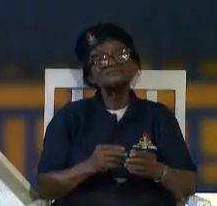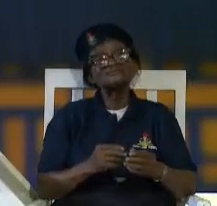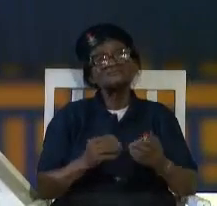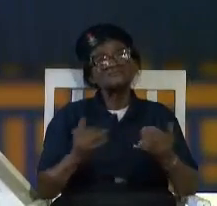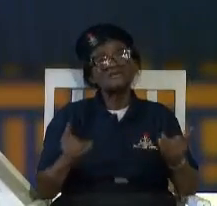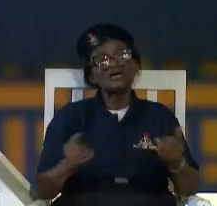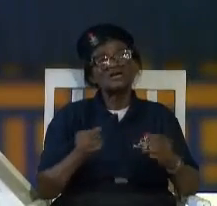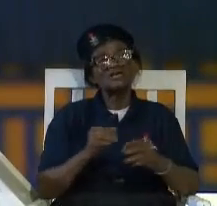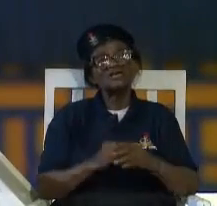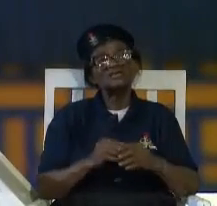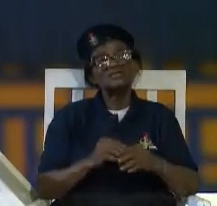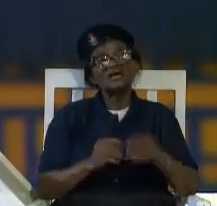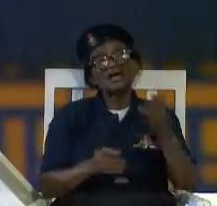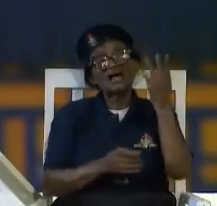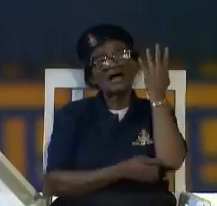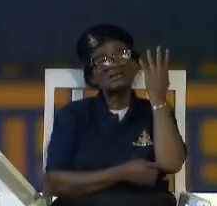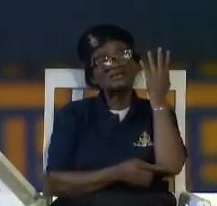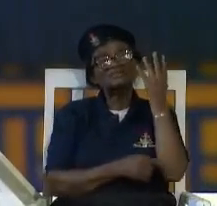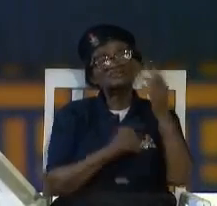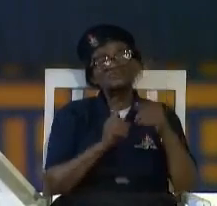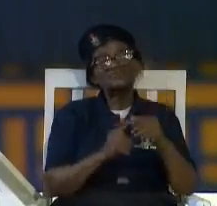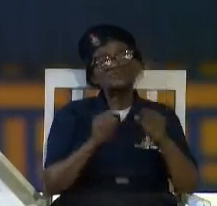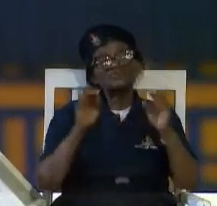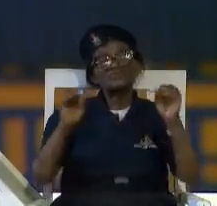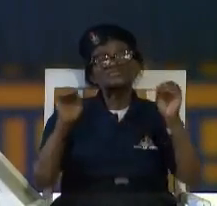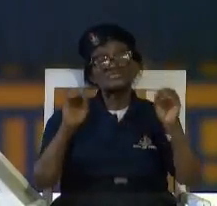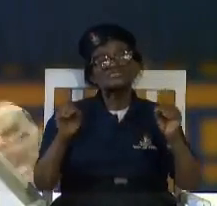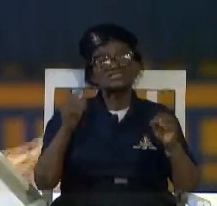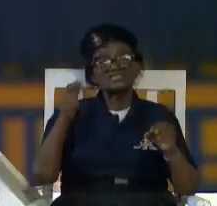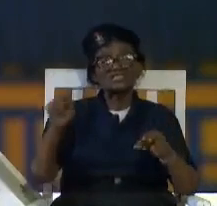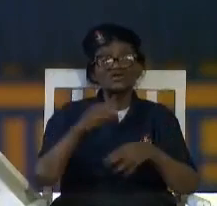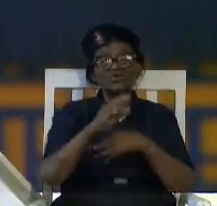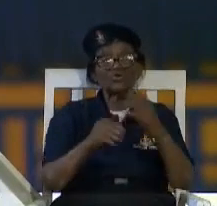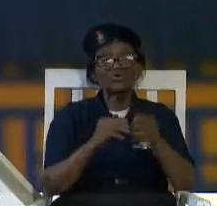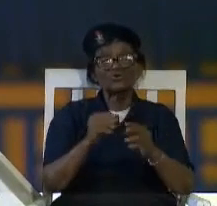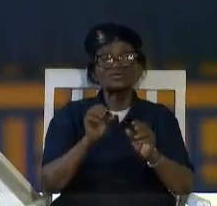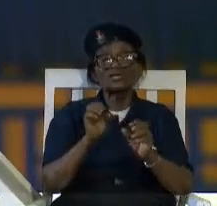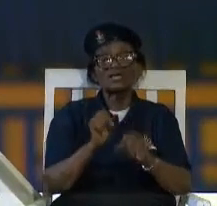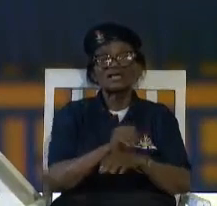In an attempt to teach the whole counsel of God,